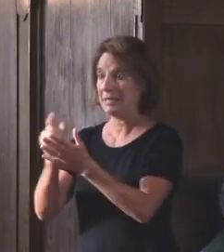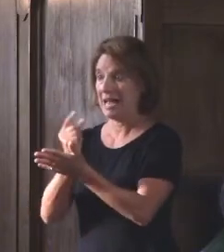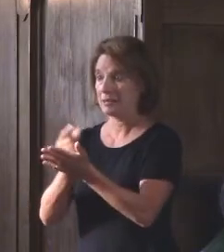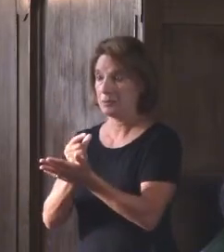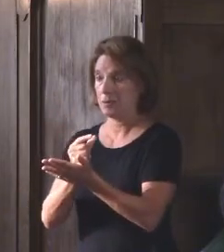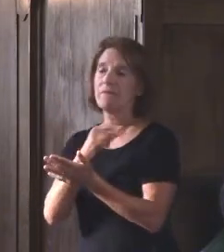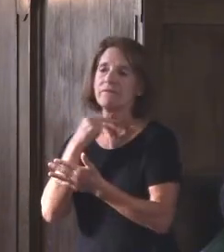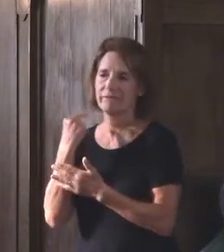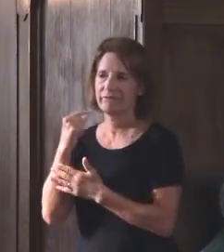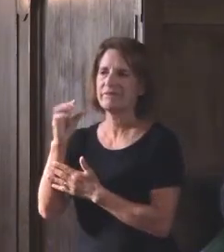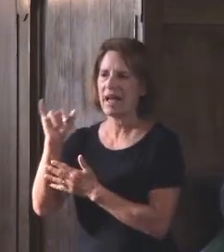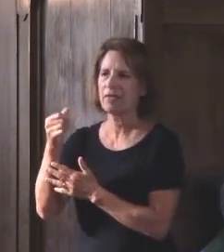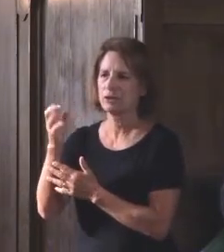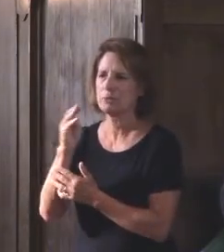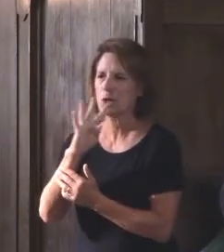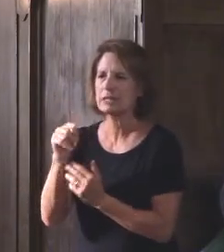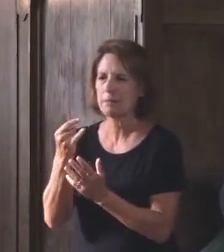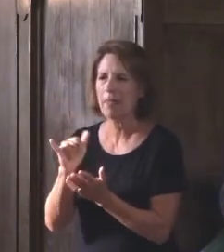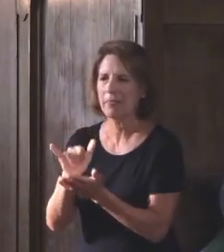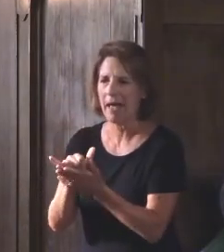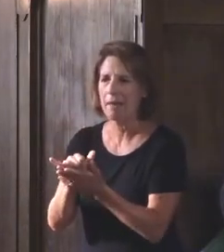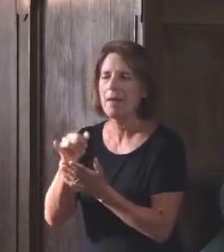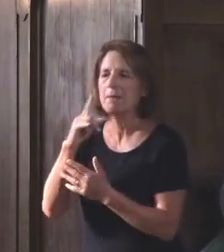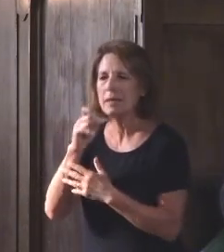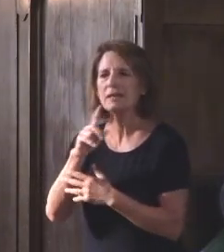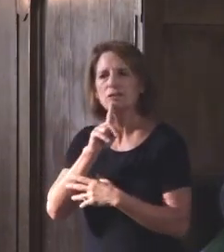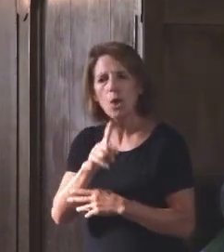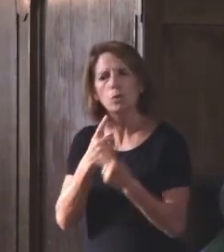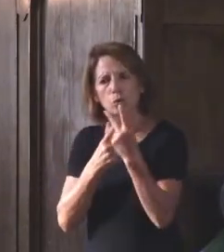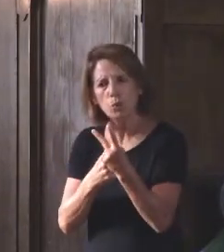Christi's passage, because these two things are really pivotal for